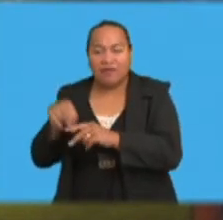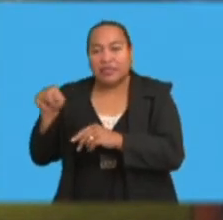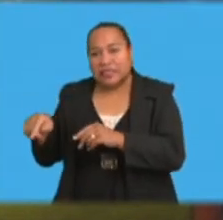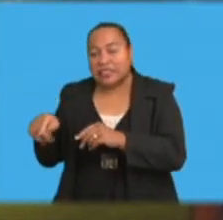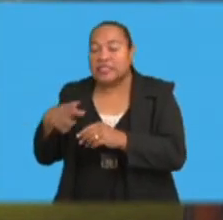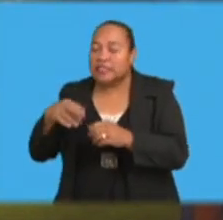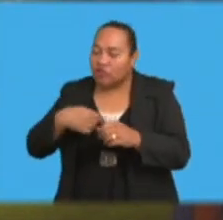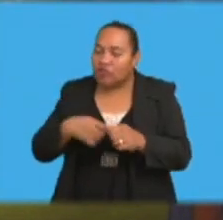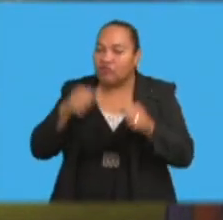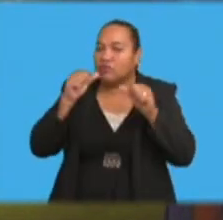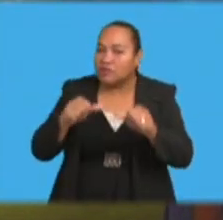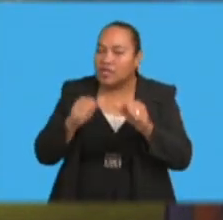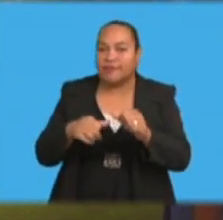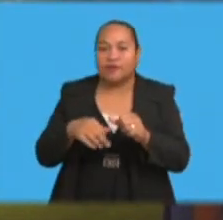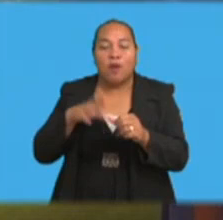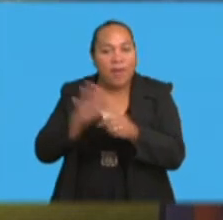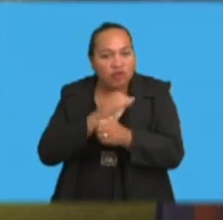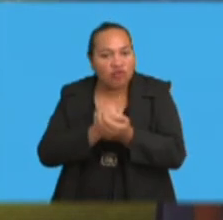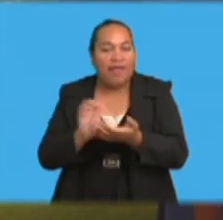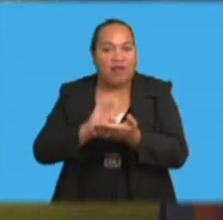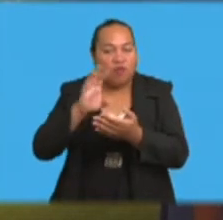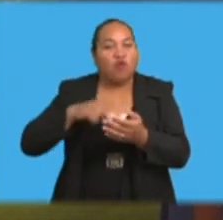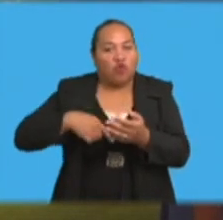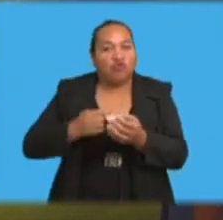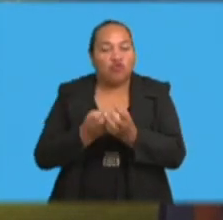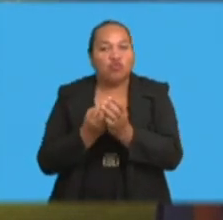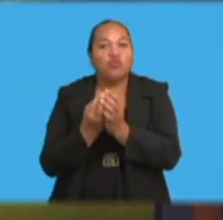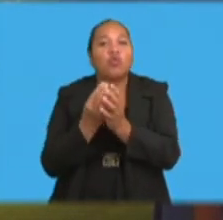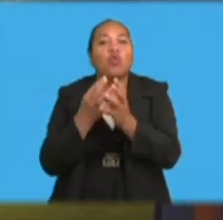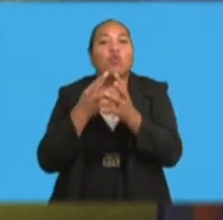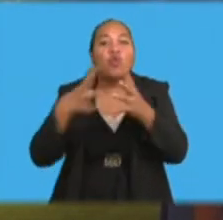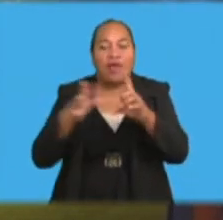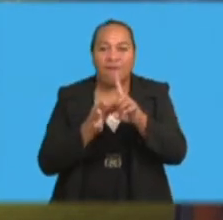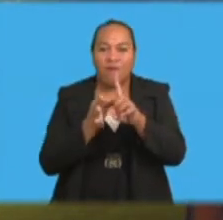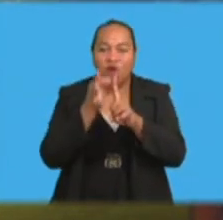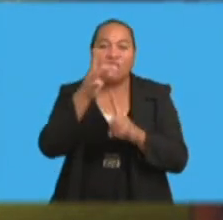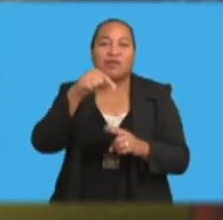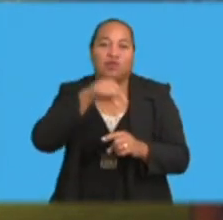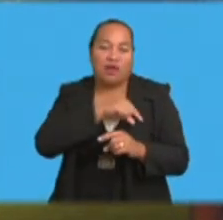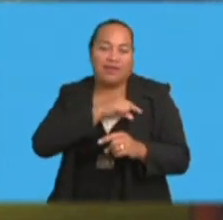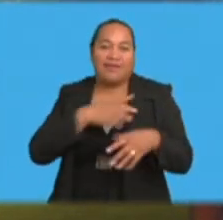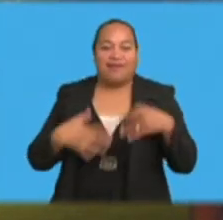protection of its mandate to ensure sustained economic growth and the continued improvement of the quality of the